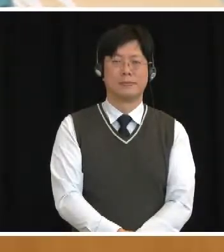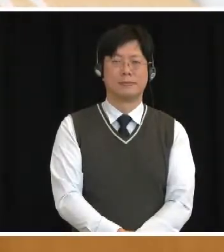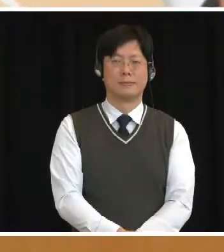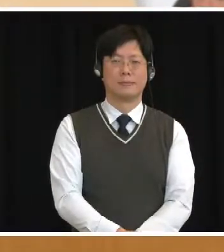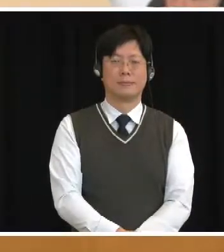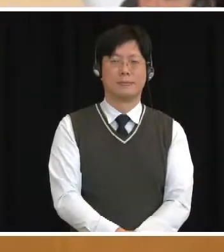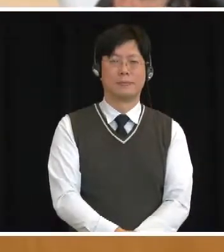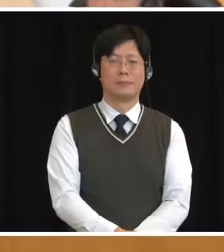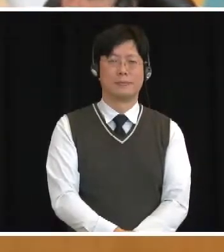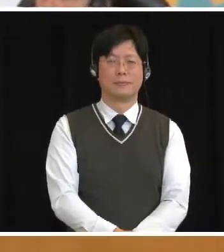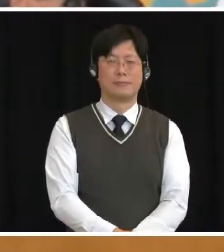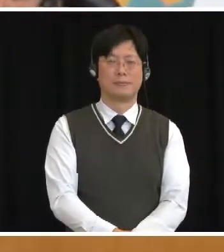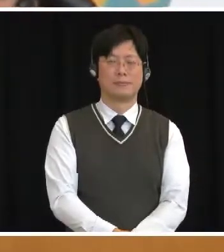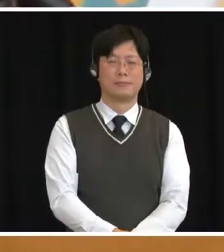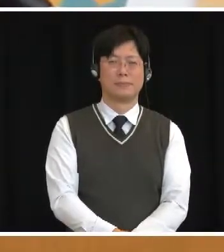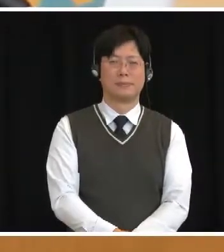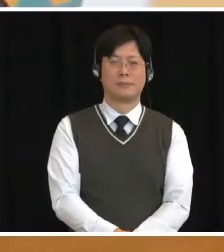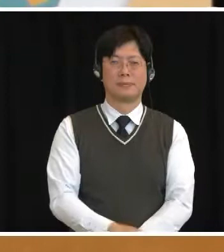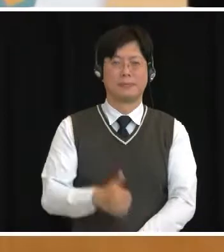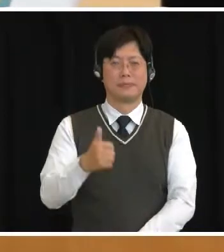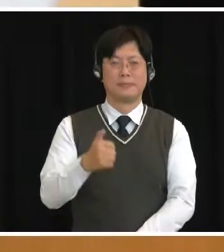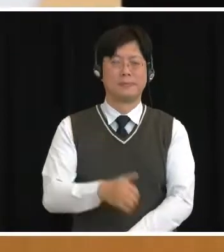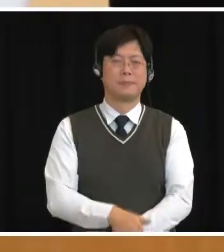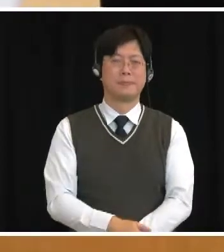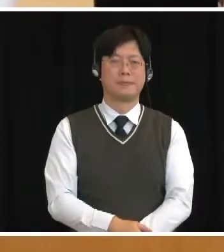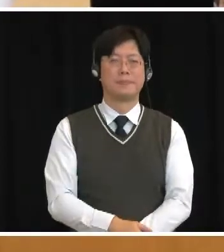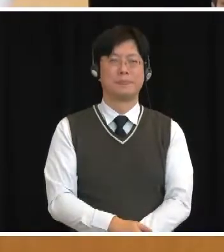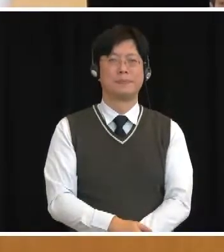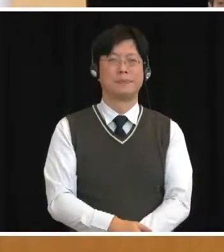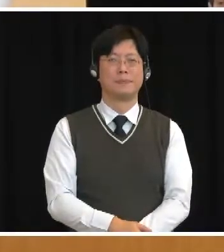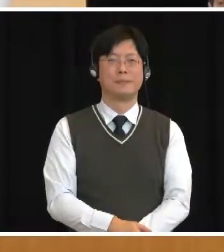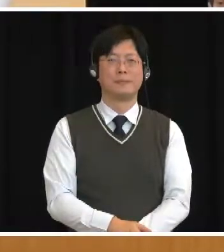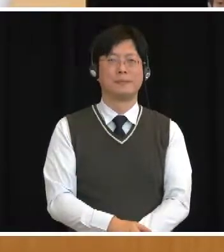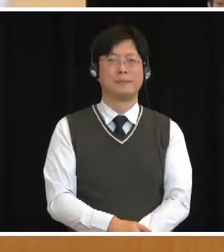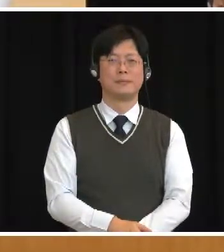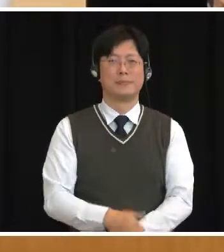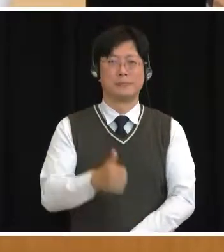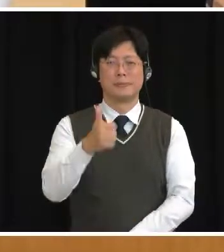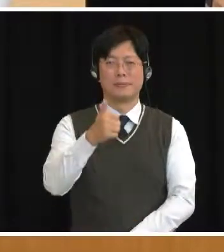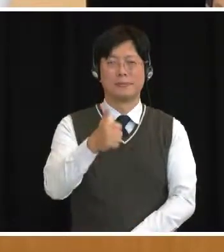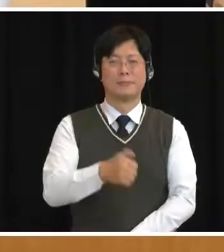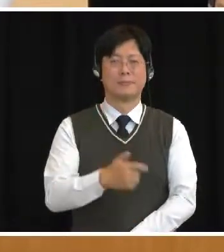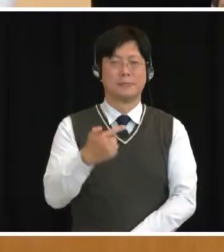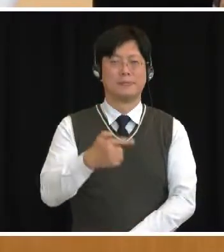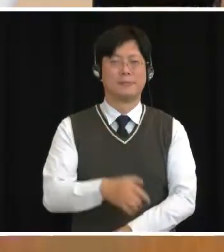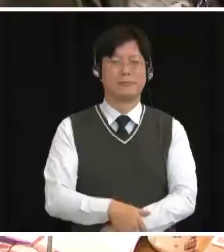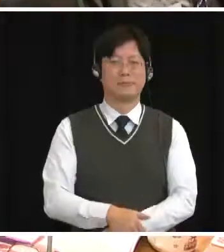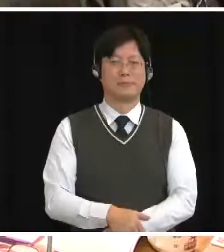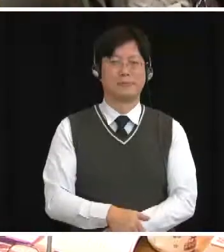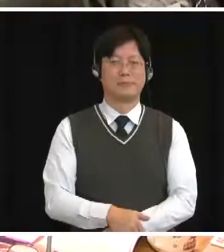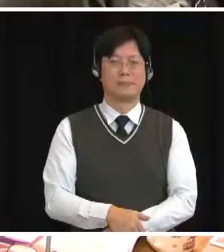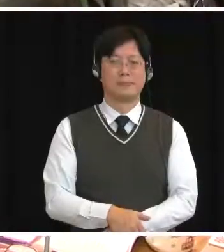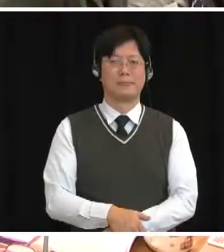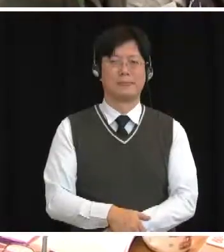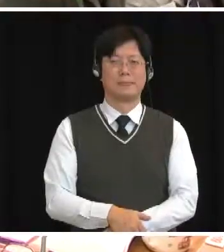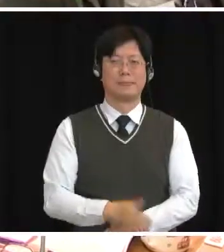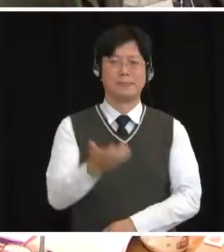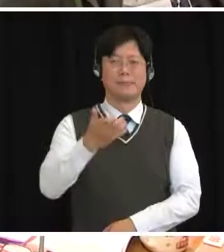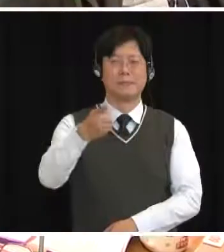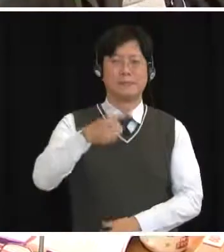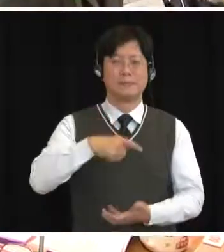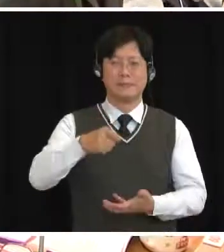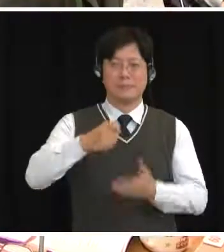you. Thank you very much for the answers, and